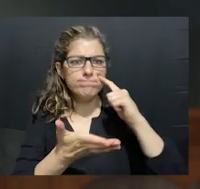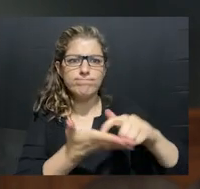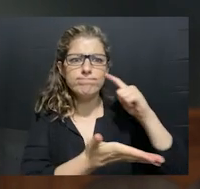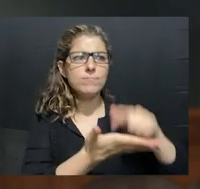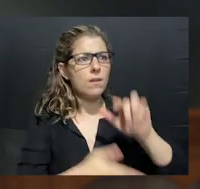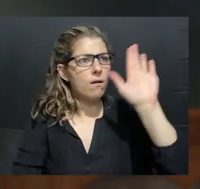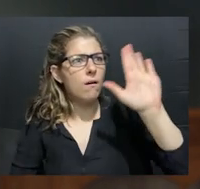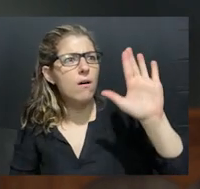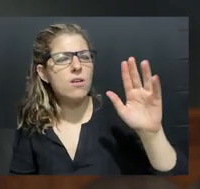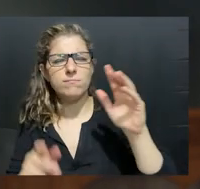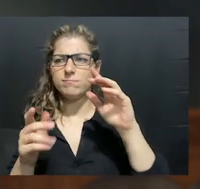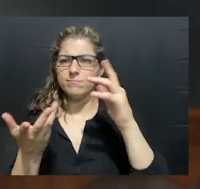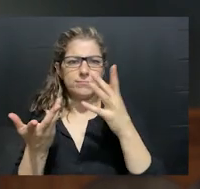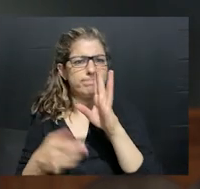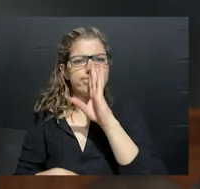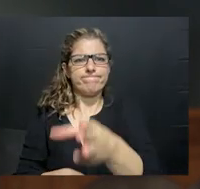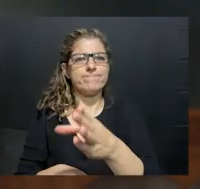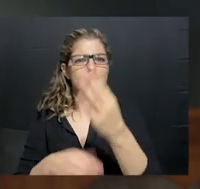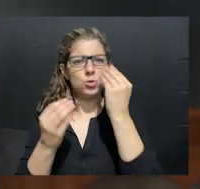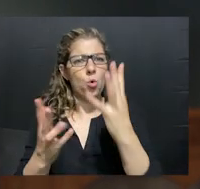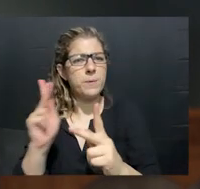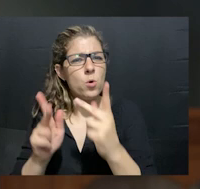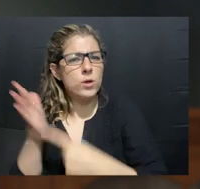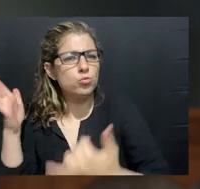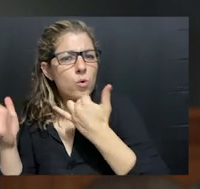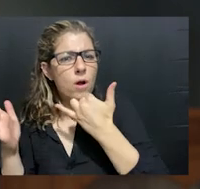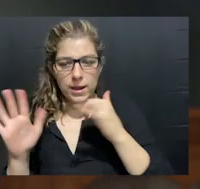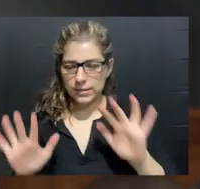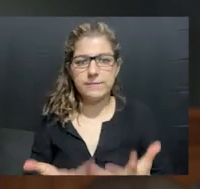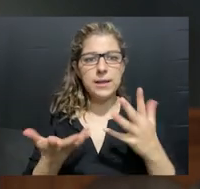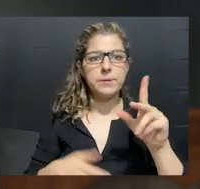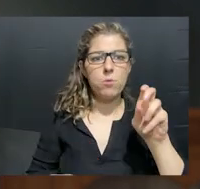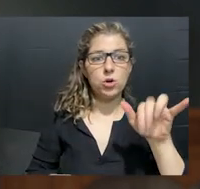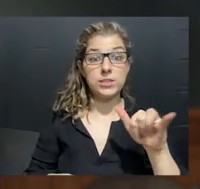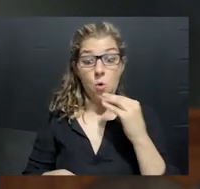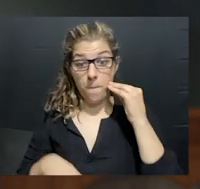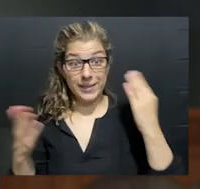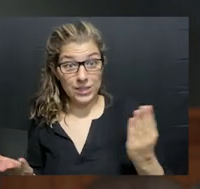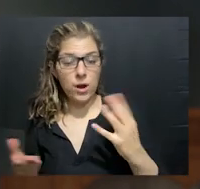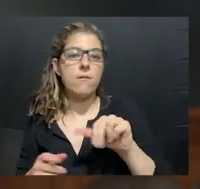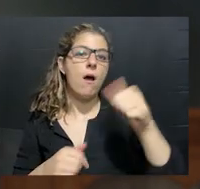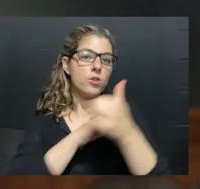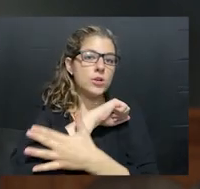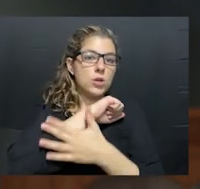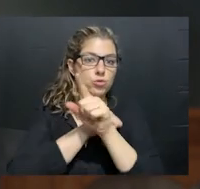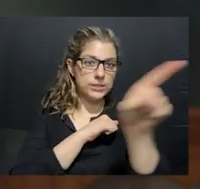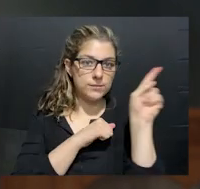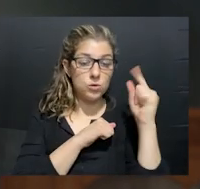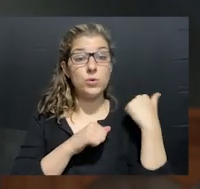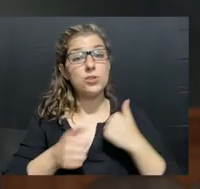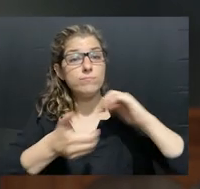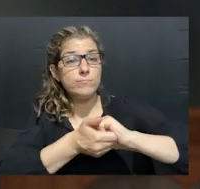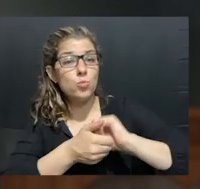worst of authoritarianism and worked to lift up democracy, both at home and abroad. We need to work with allies